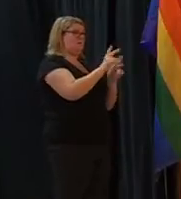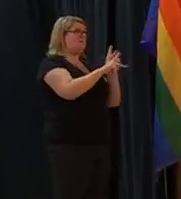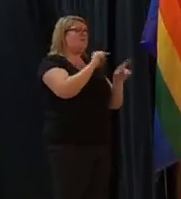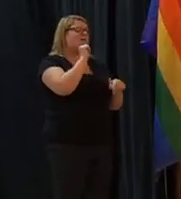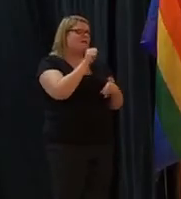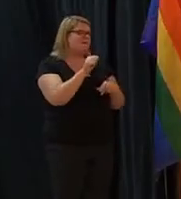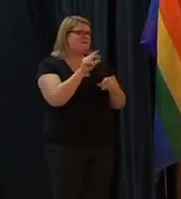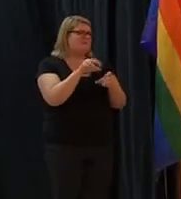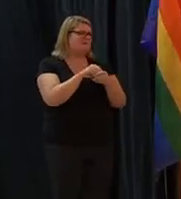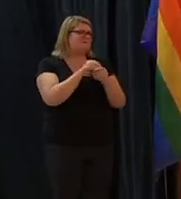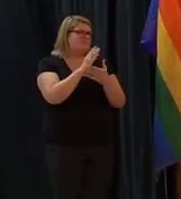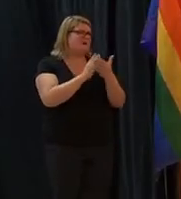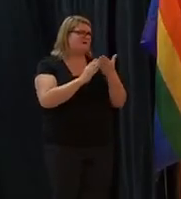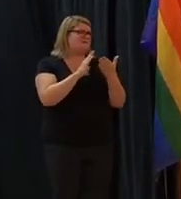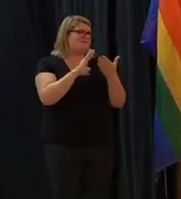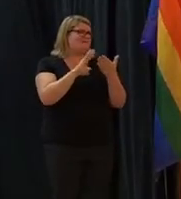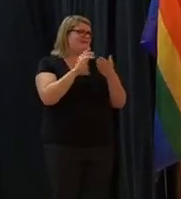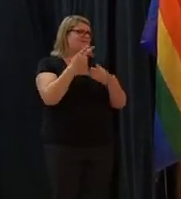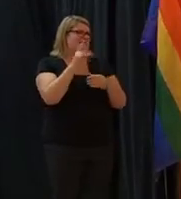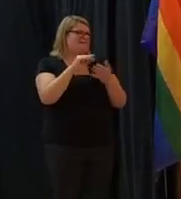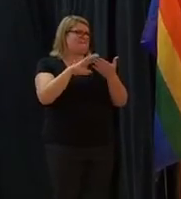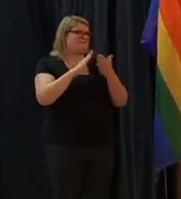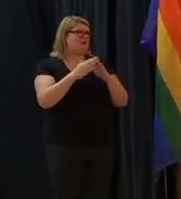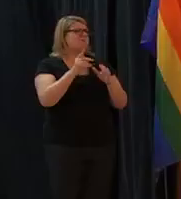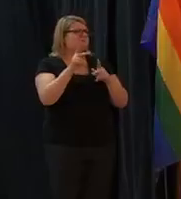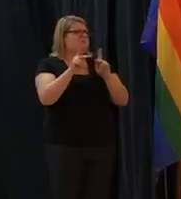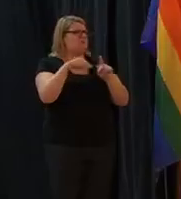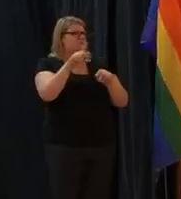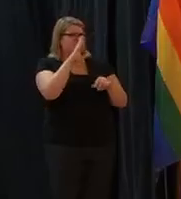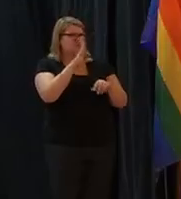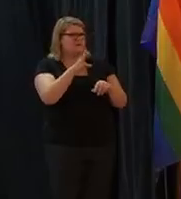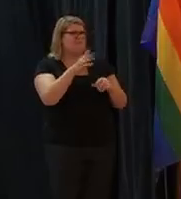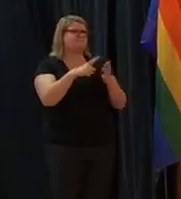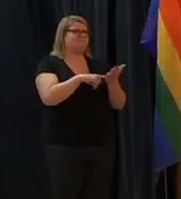LGBT community as straight people. In the particular case,